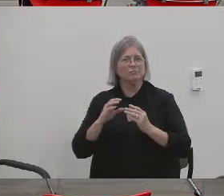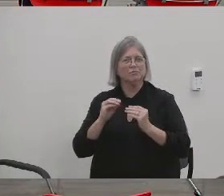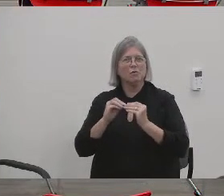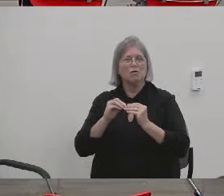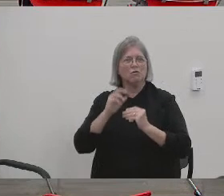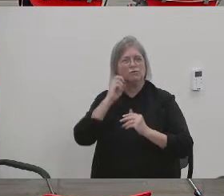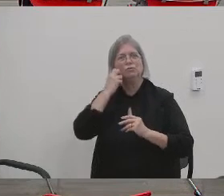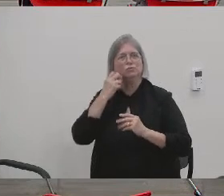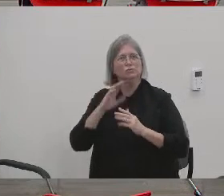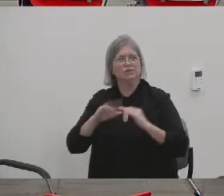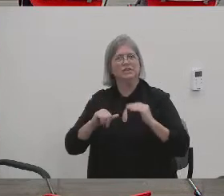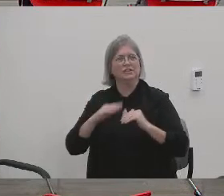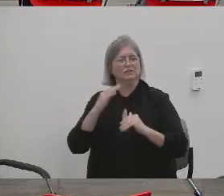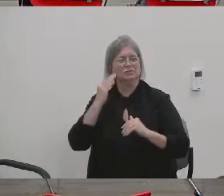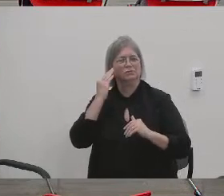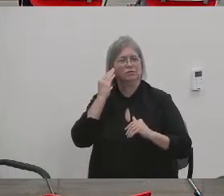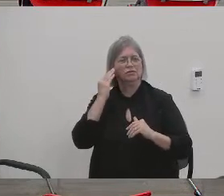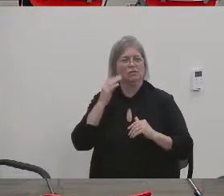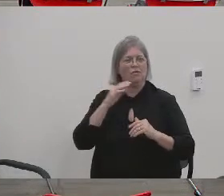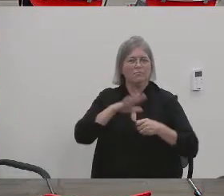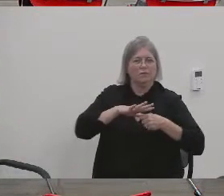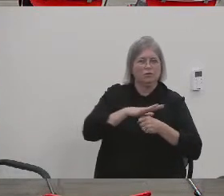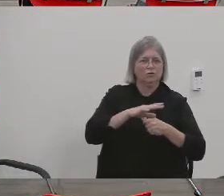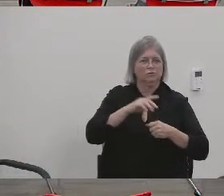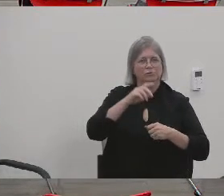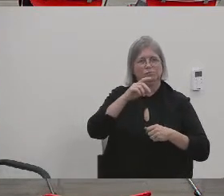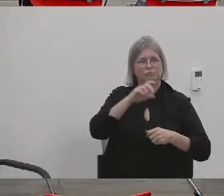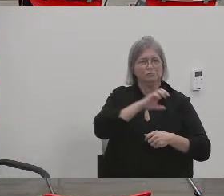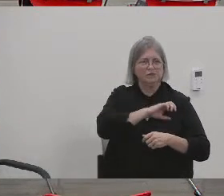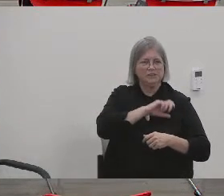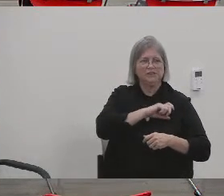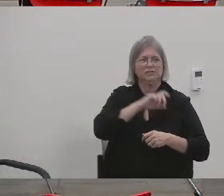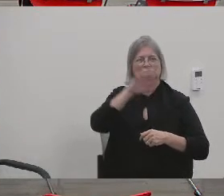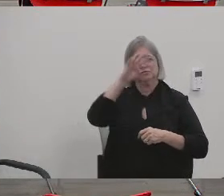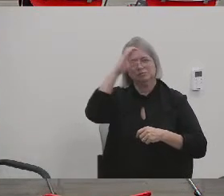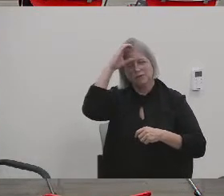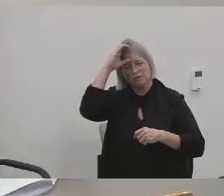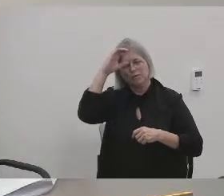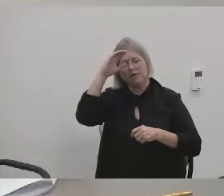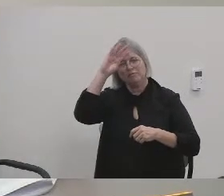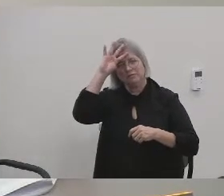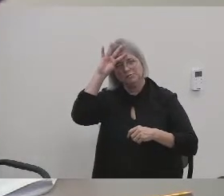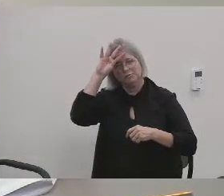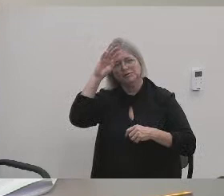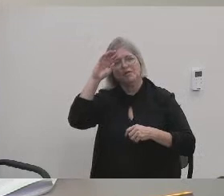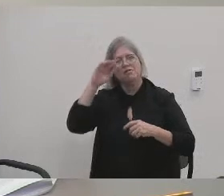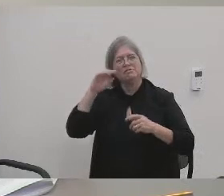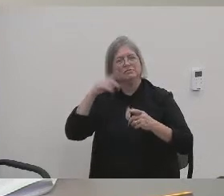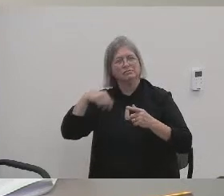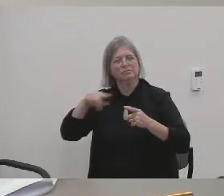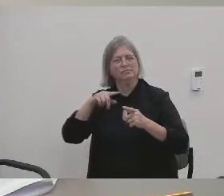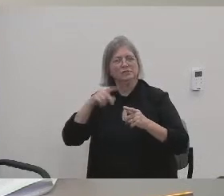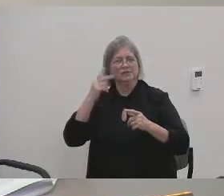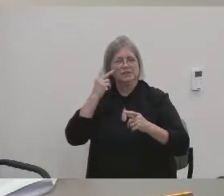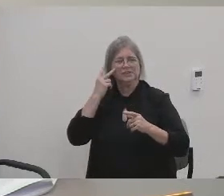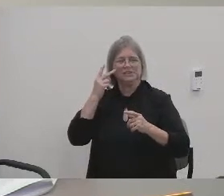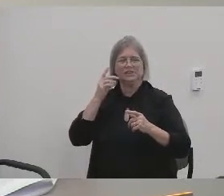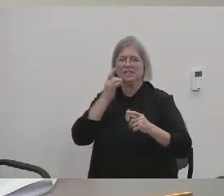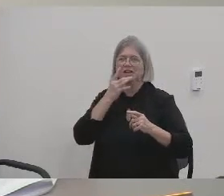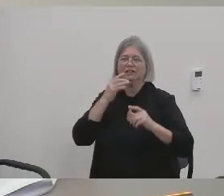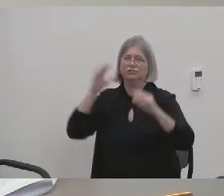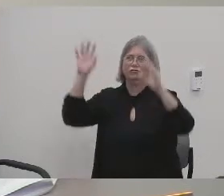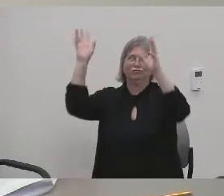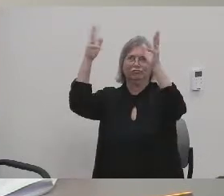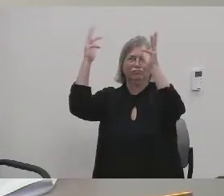to our local police, our fire and EMS for participating as well. Turning the corner and seeing all those lights at dusk was just a cool